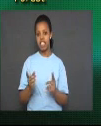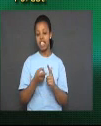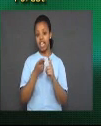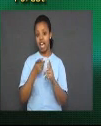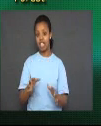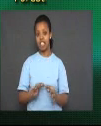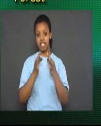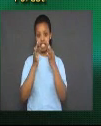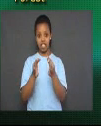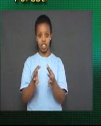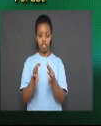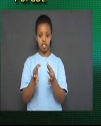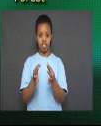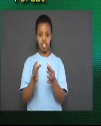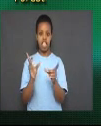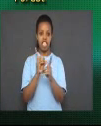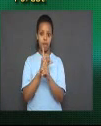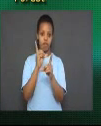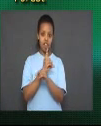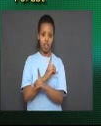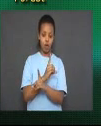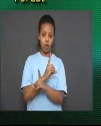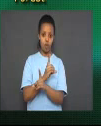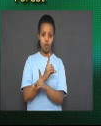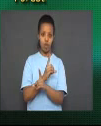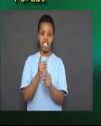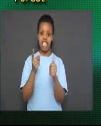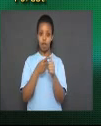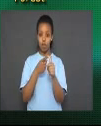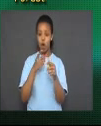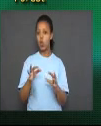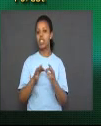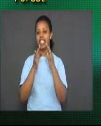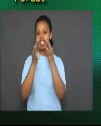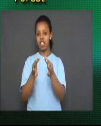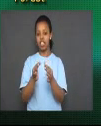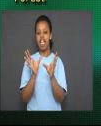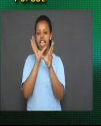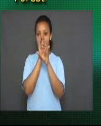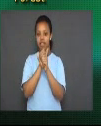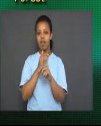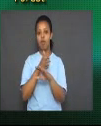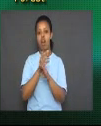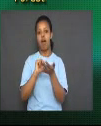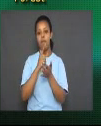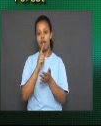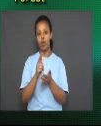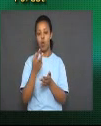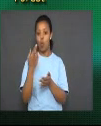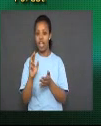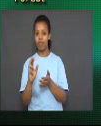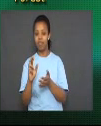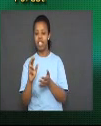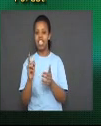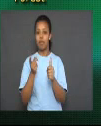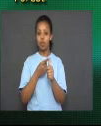Secondary succession happens after the initial succession has been disrupted